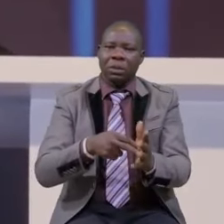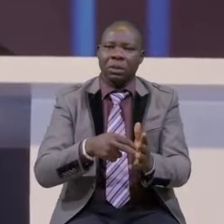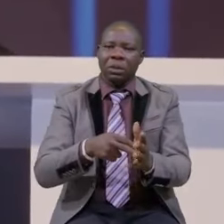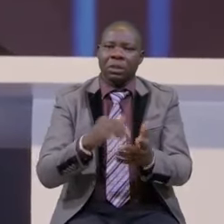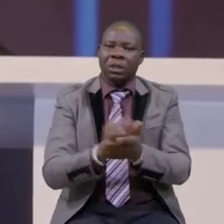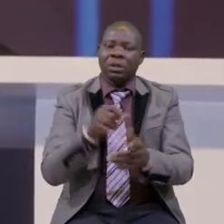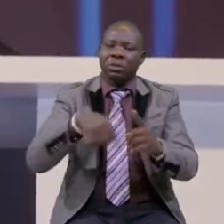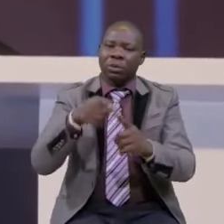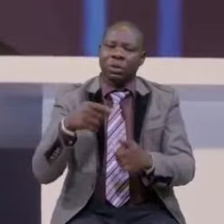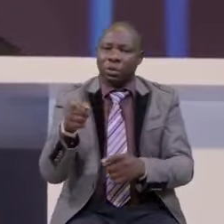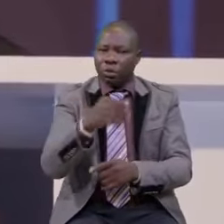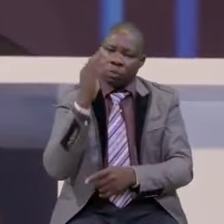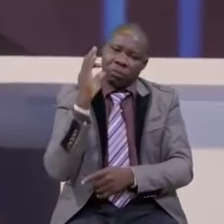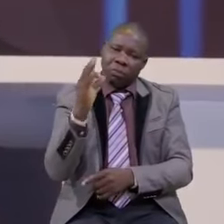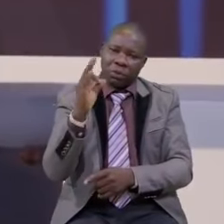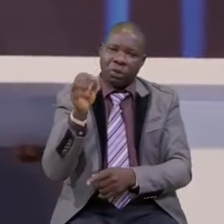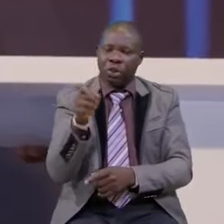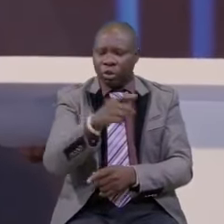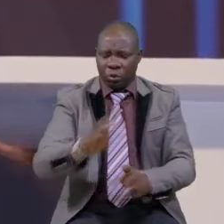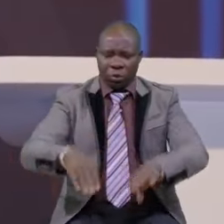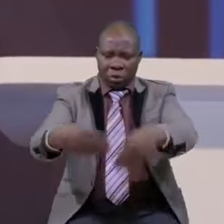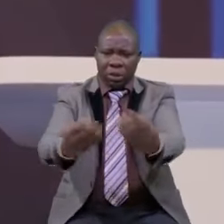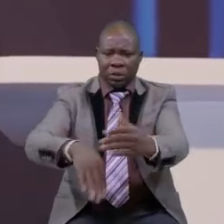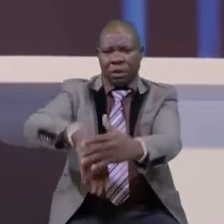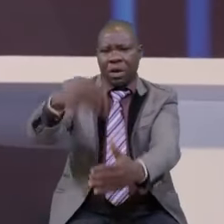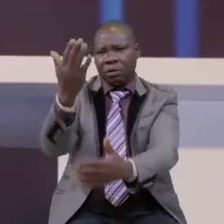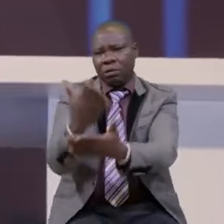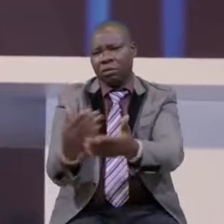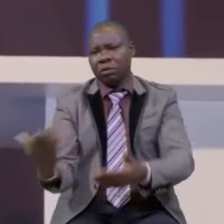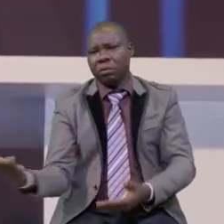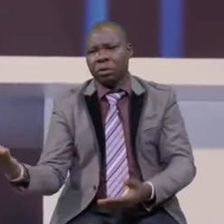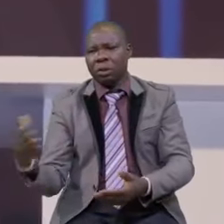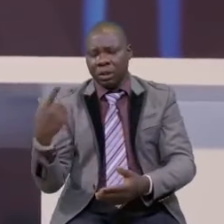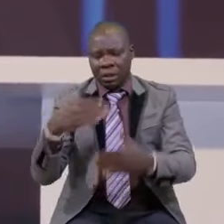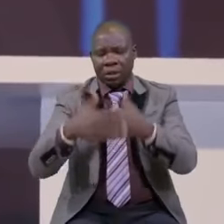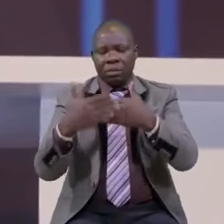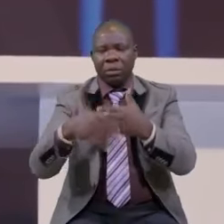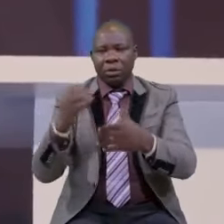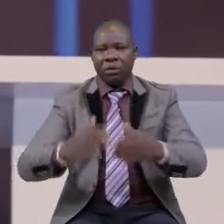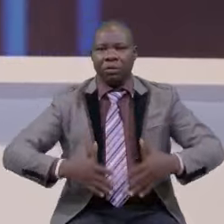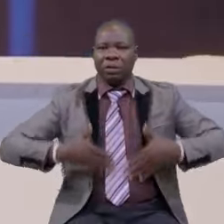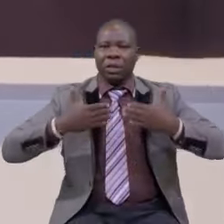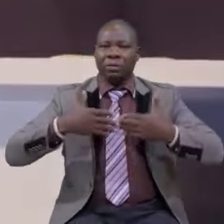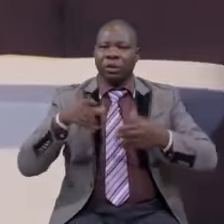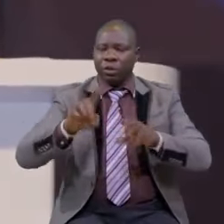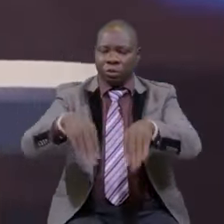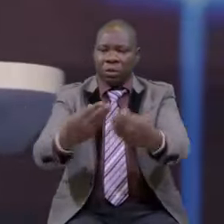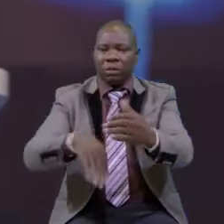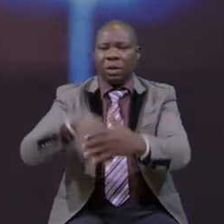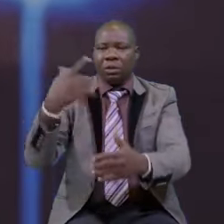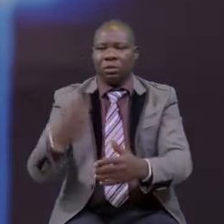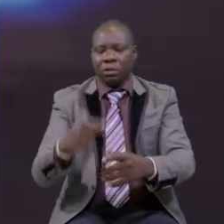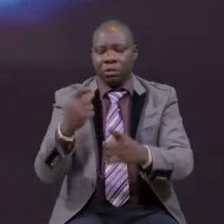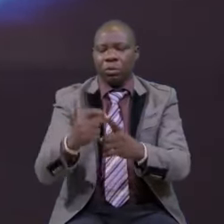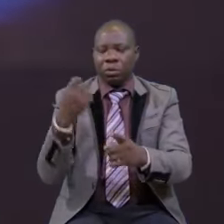minister, you give out something. You give out the bread of life. You give out the word of